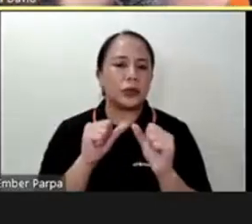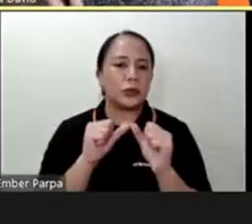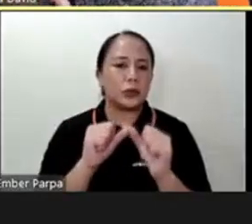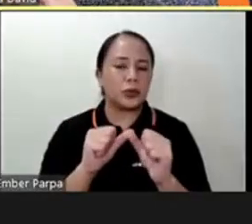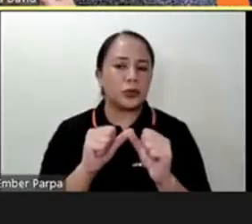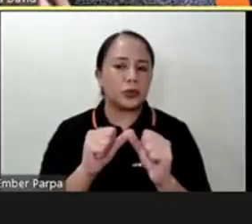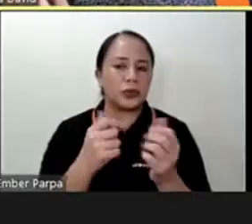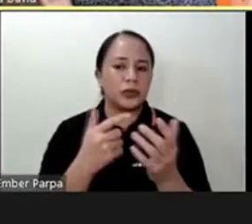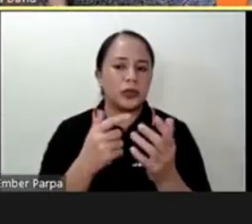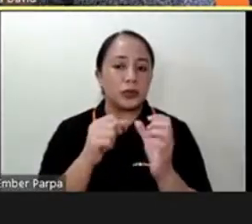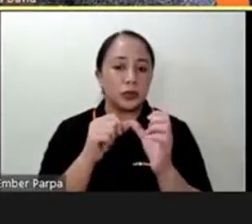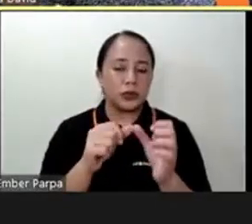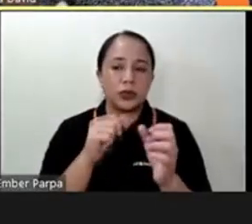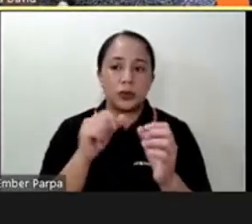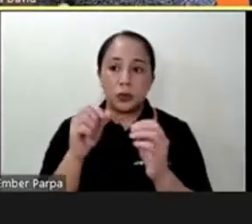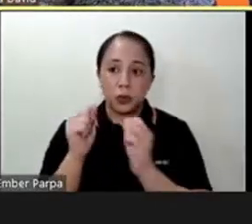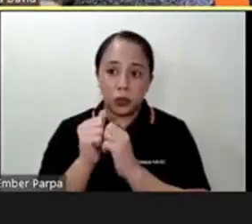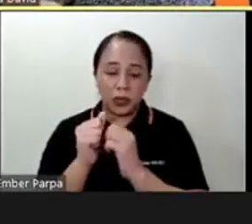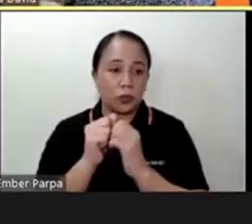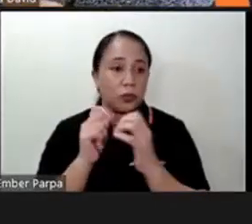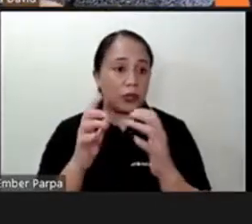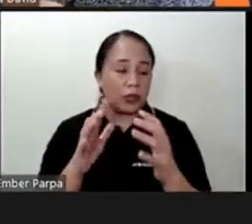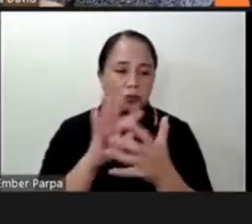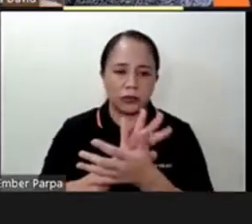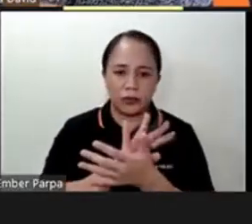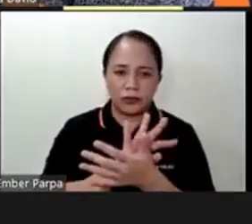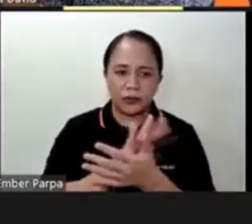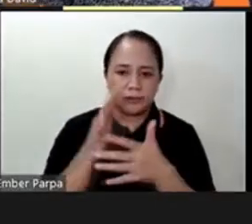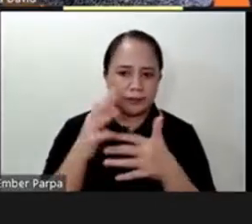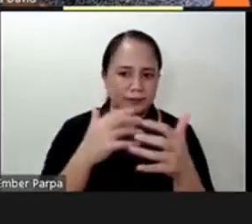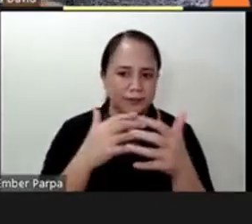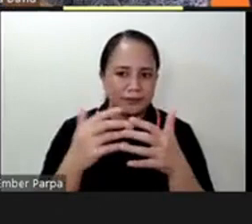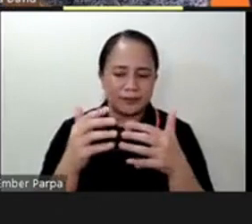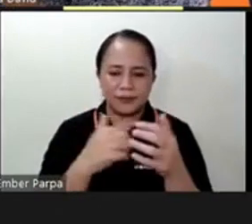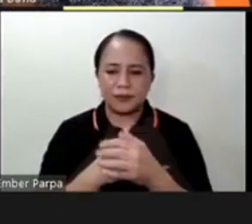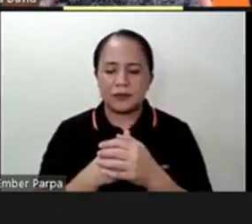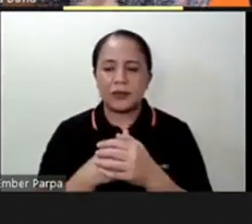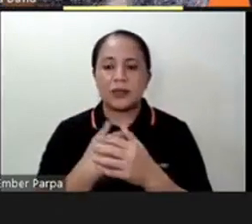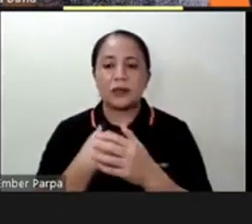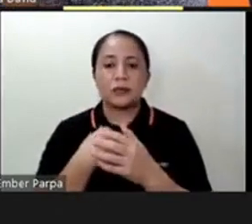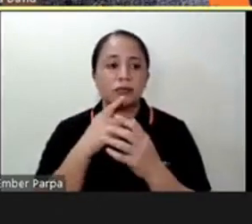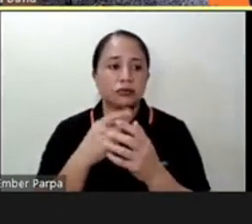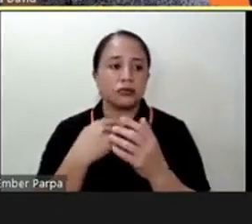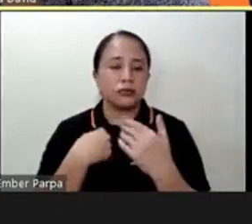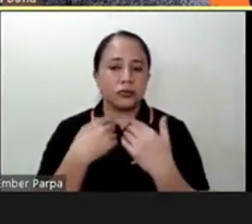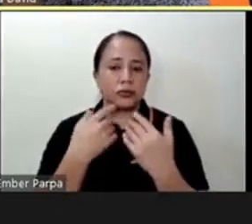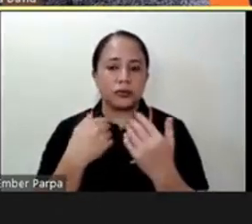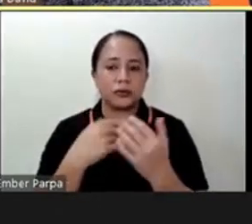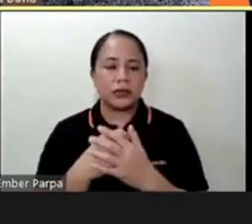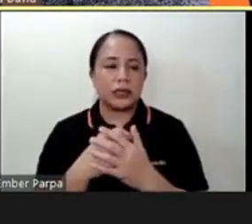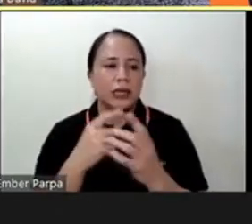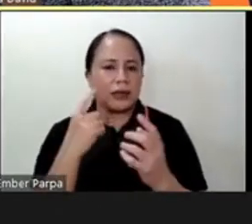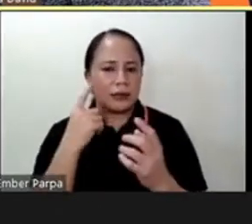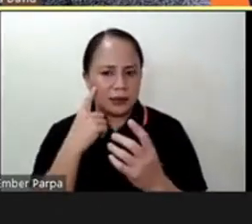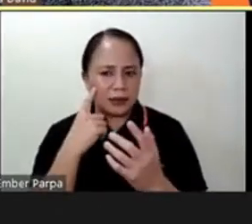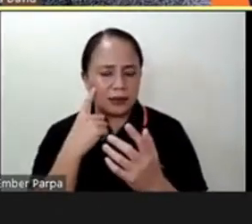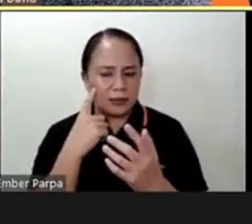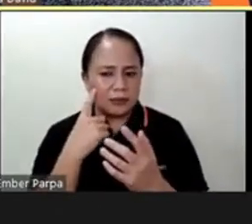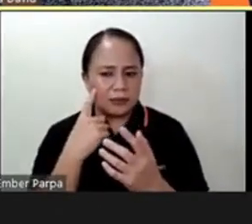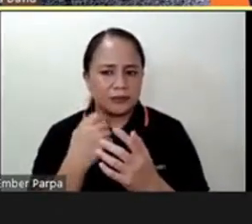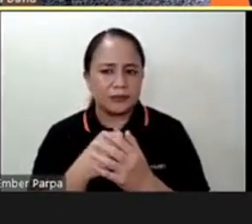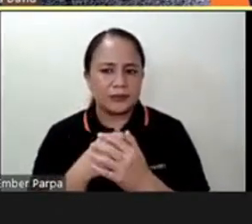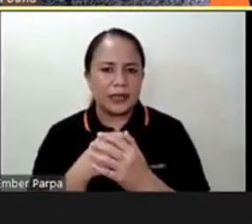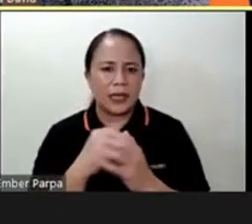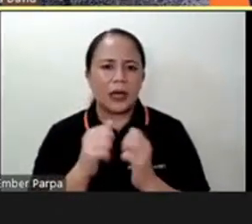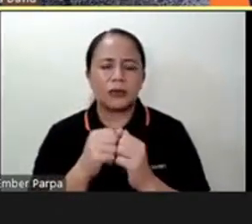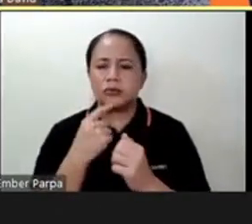with or without COVID. Yes. Oo. And in a way, actually, isa ito dun sa mga, how should